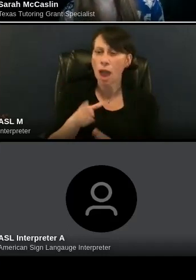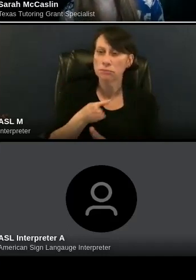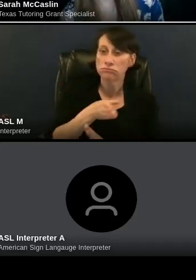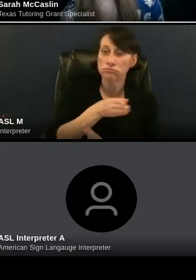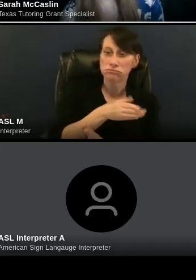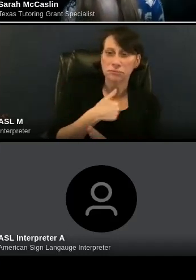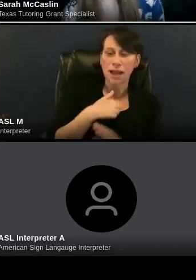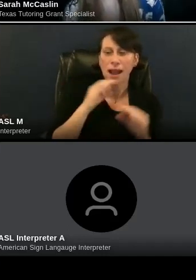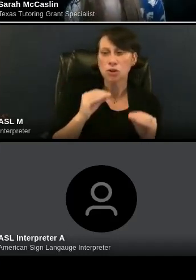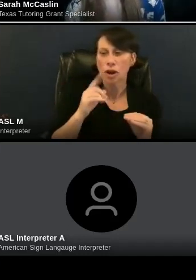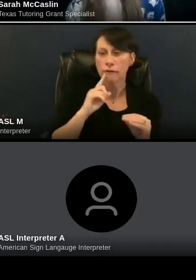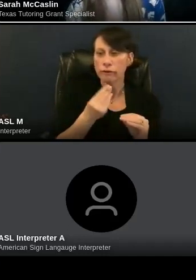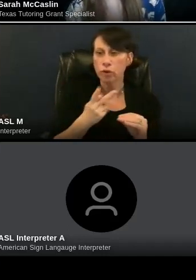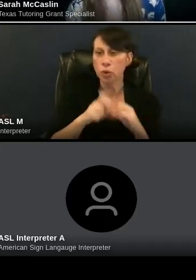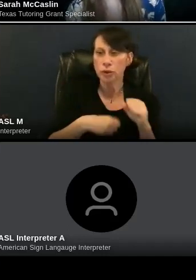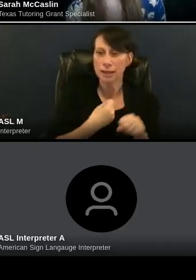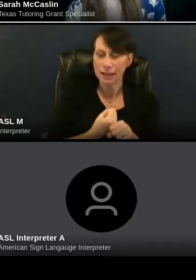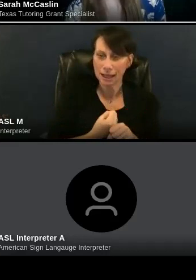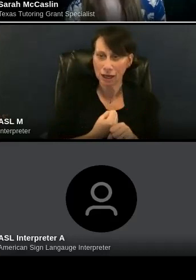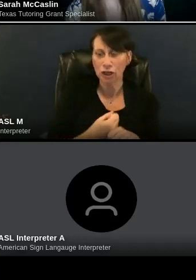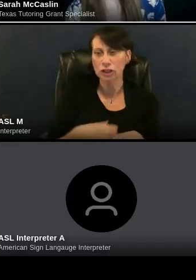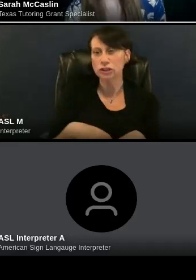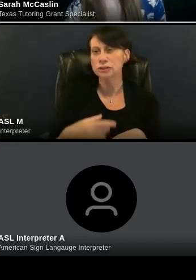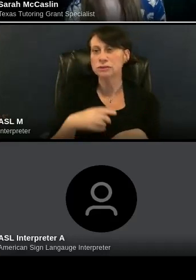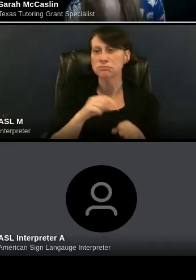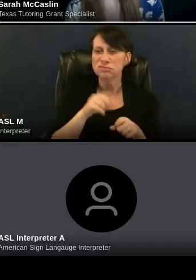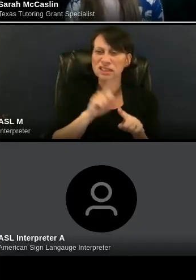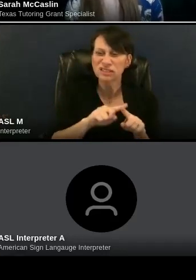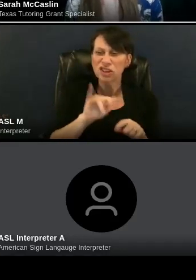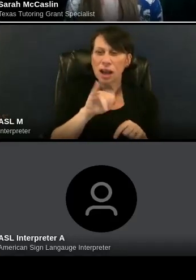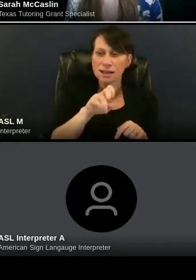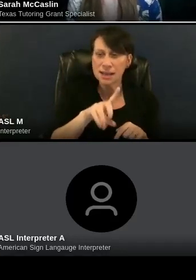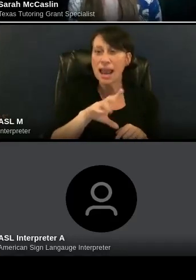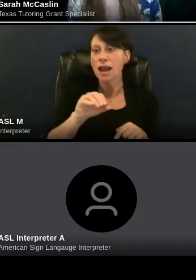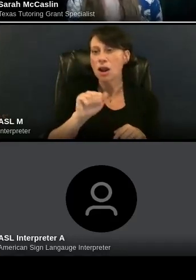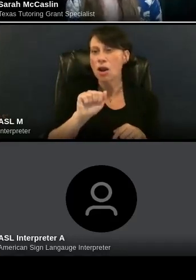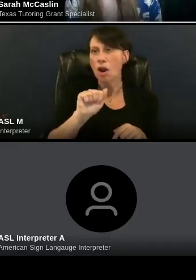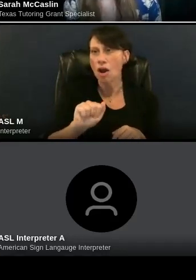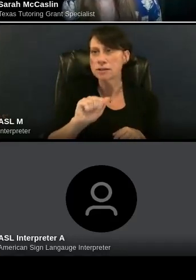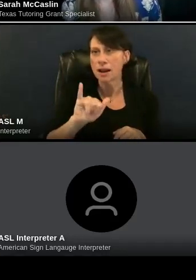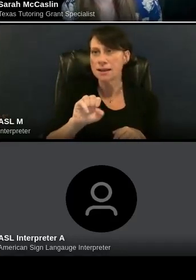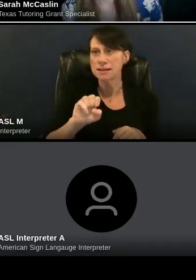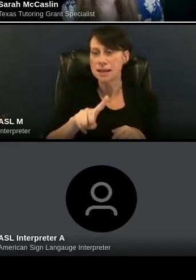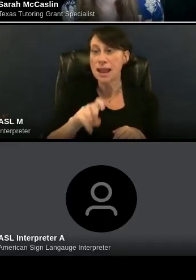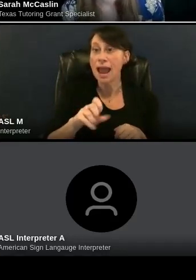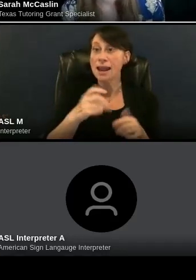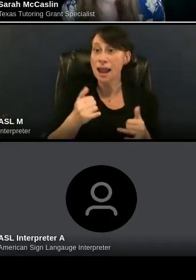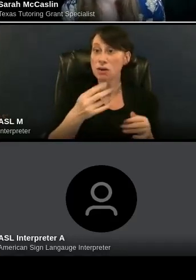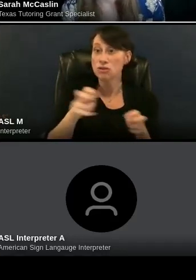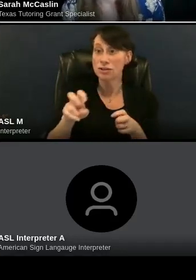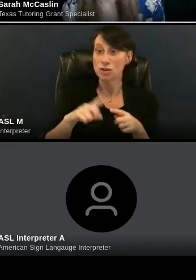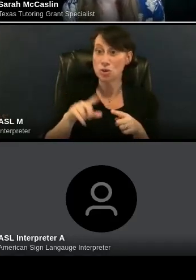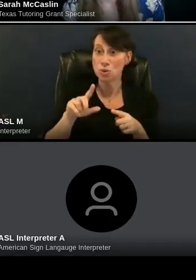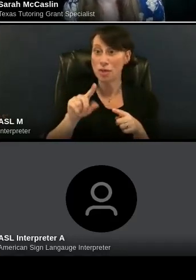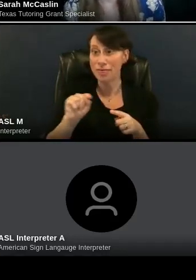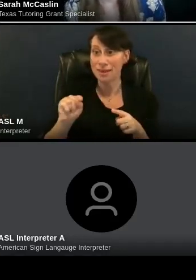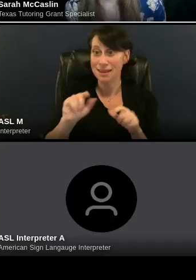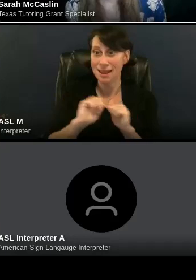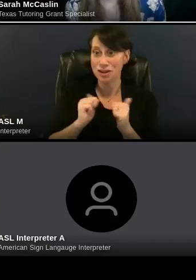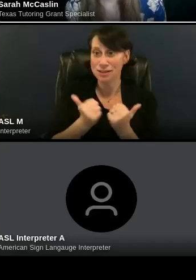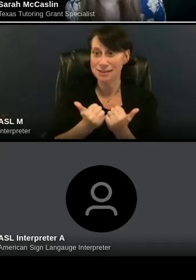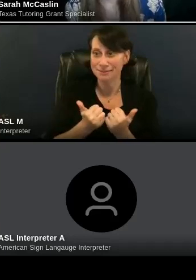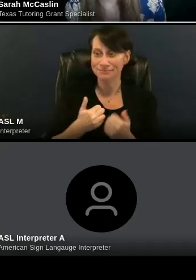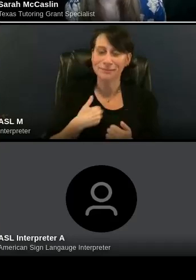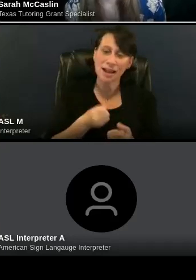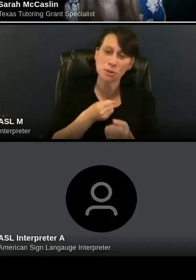taught for a number of years in Muleshoe ISD and then Austin ISD, and have since transitioned to the agency. I support some